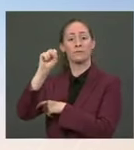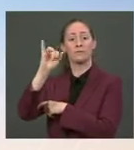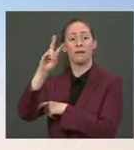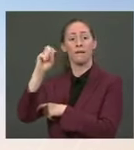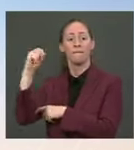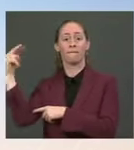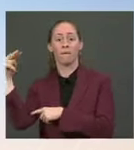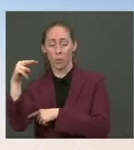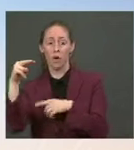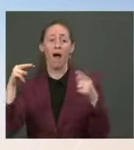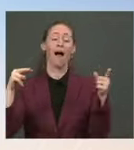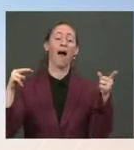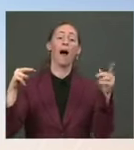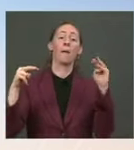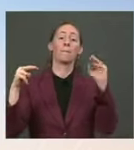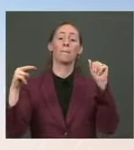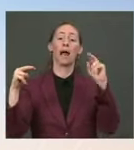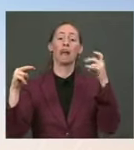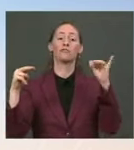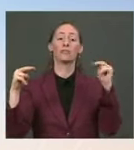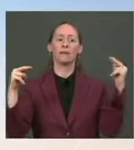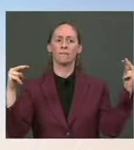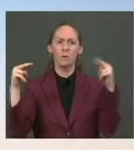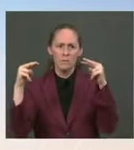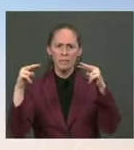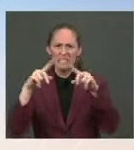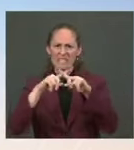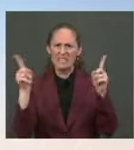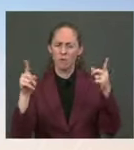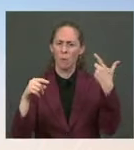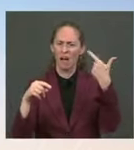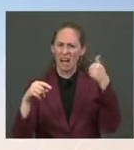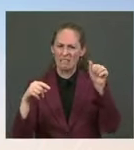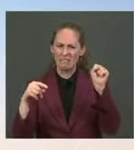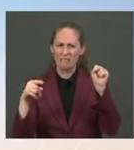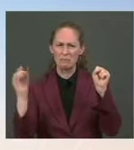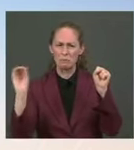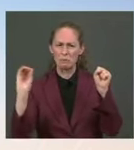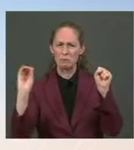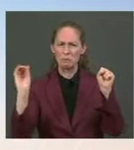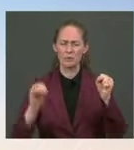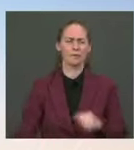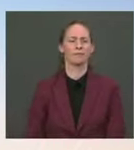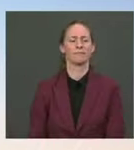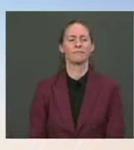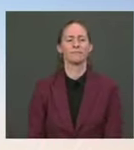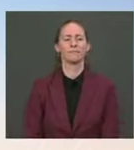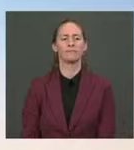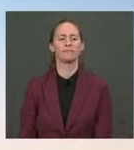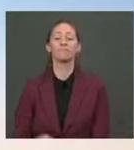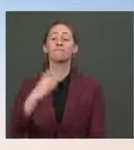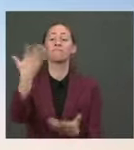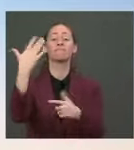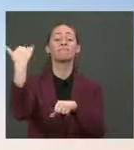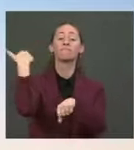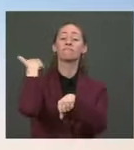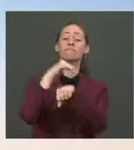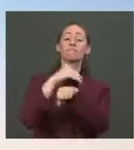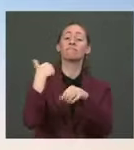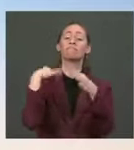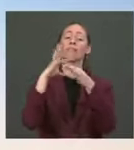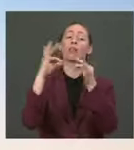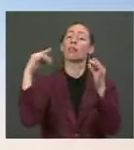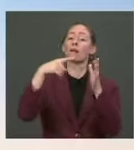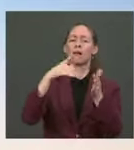natural gas, which they don't agree with. Well, when we say clean energy, when I said it in the statement, what we're referring to is really steps to address the